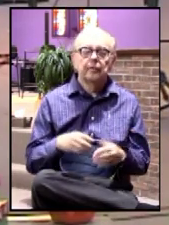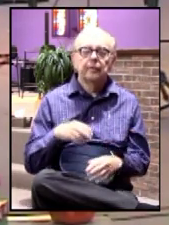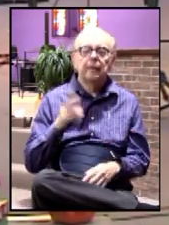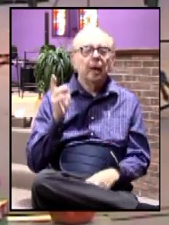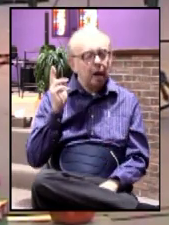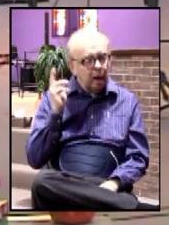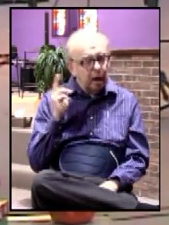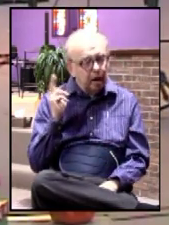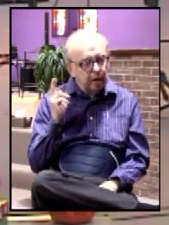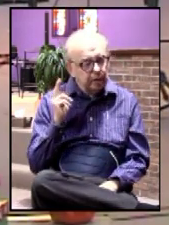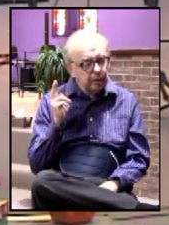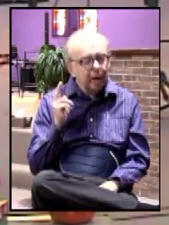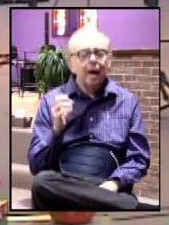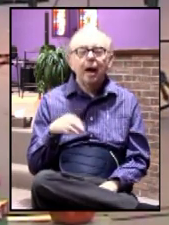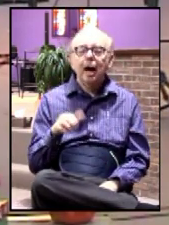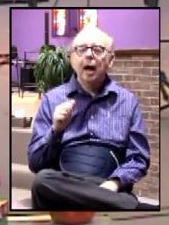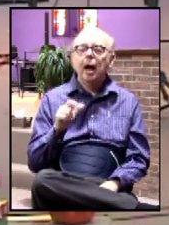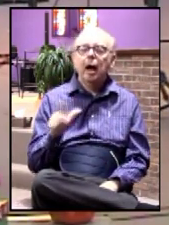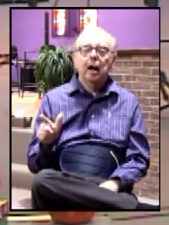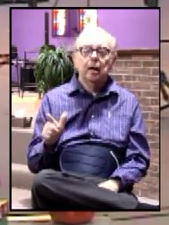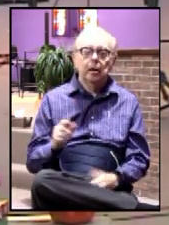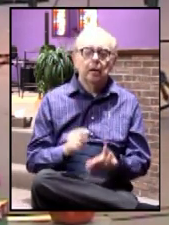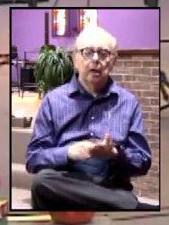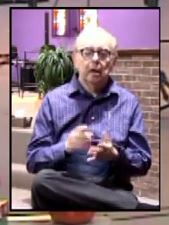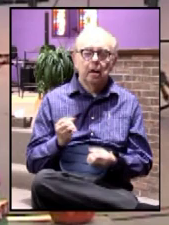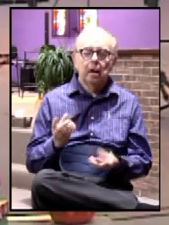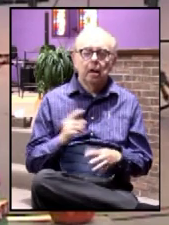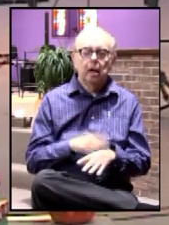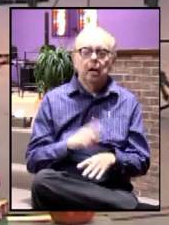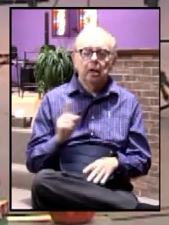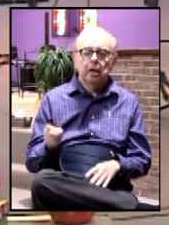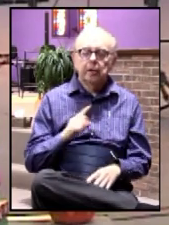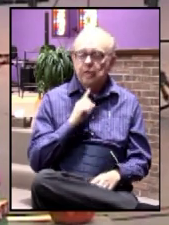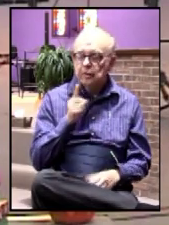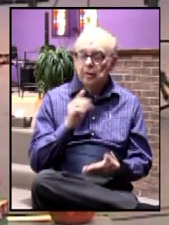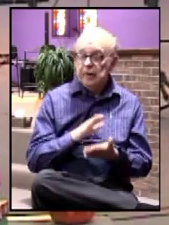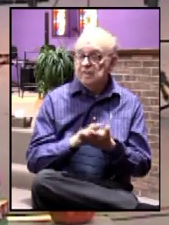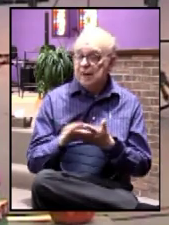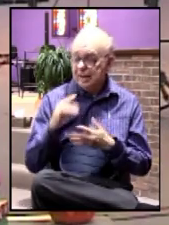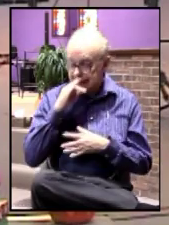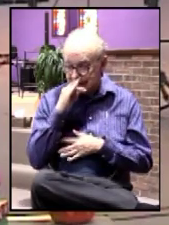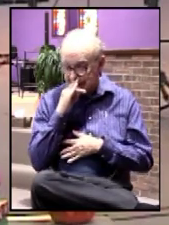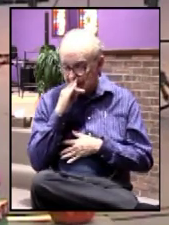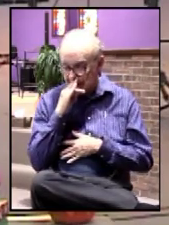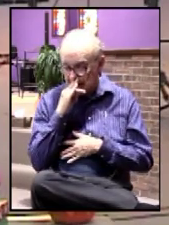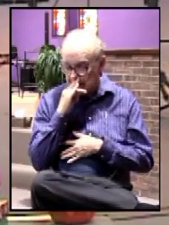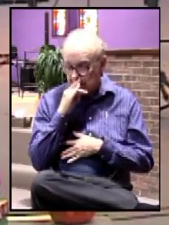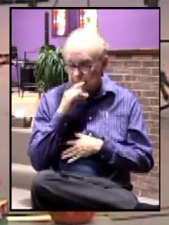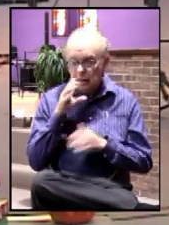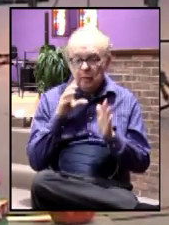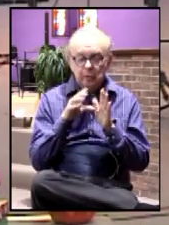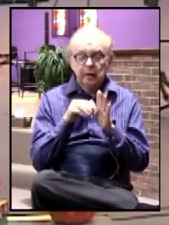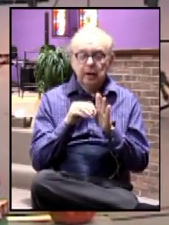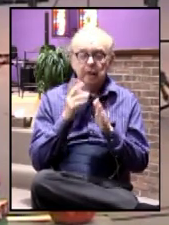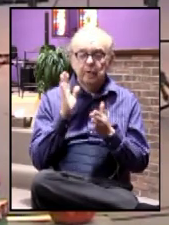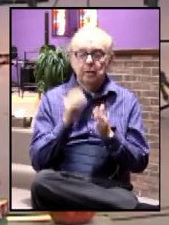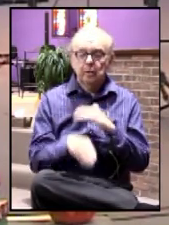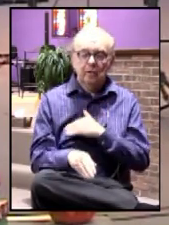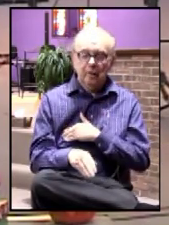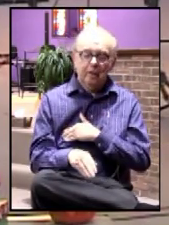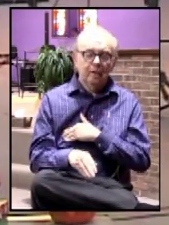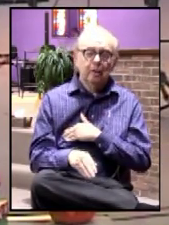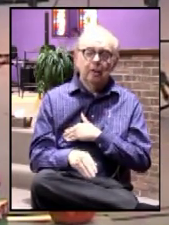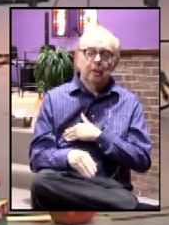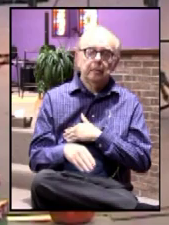Uncle Al show, where a lot of times everybody thought he was really nice to the kids, and when the camera was off, he was